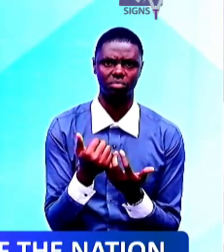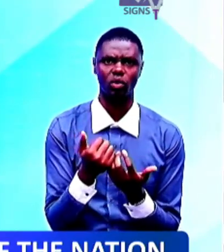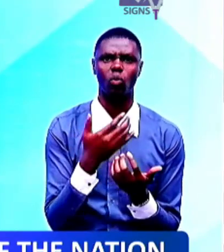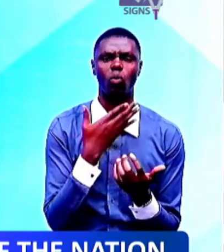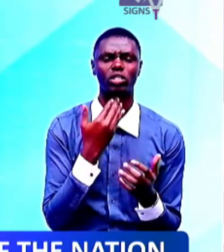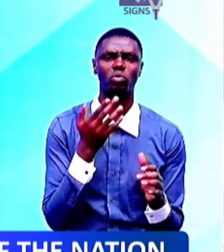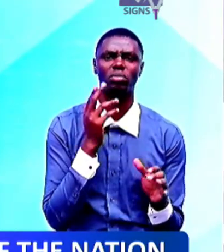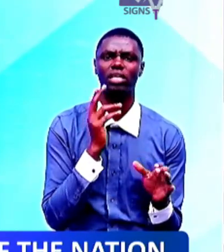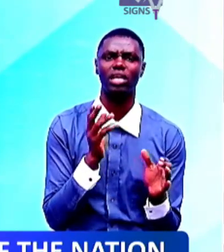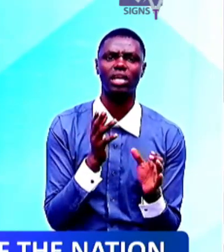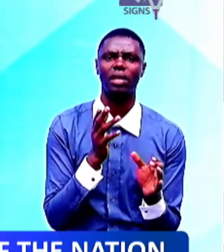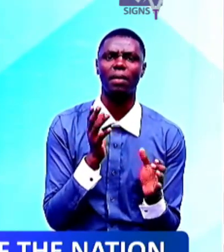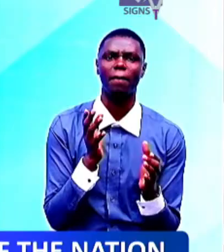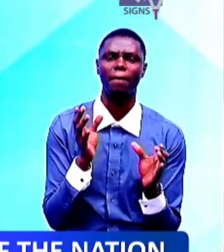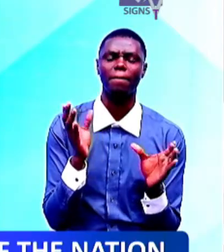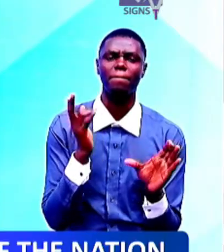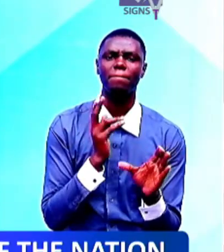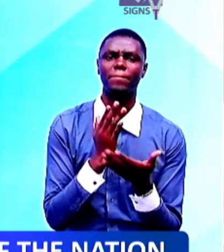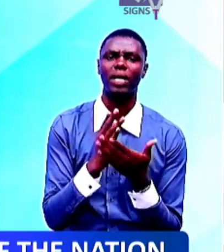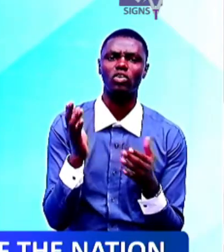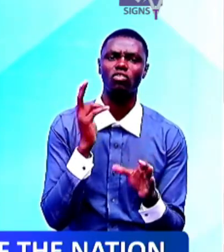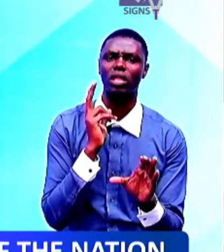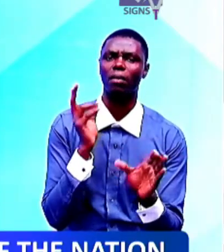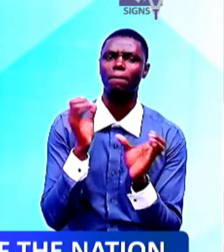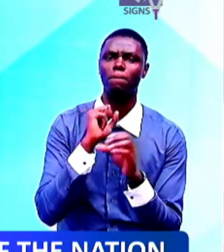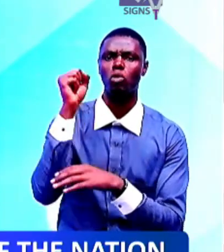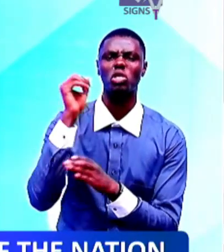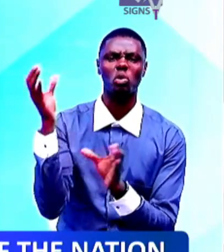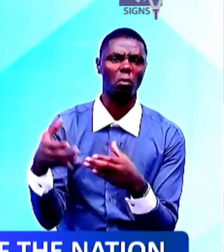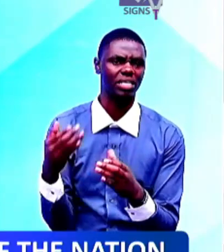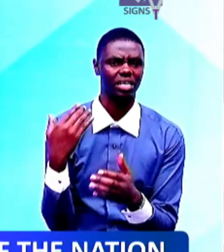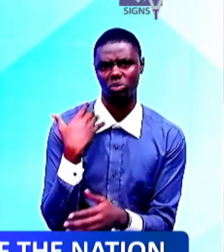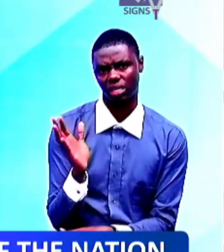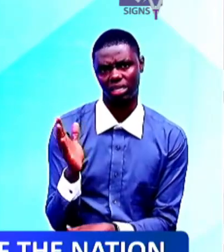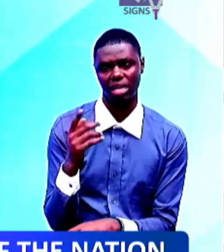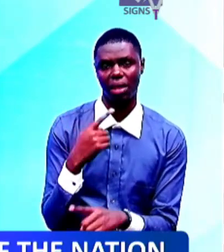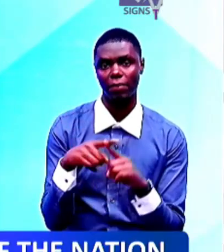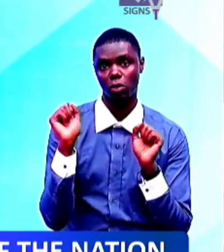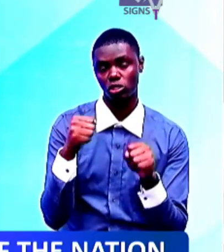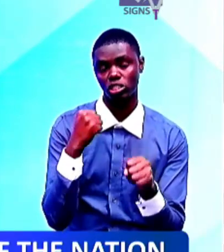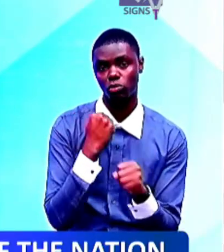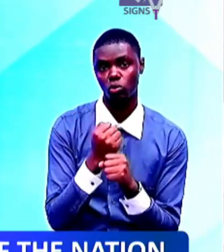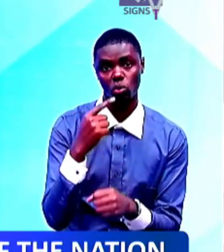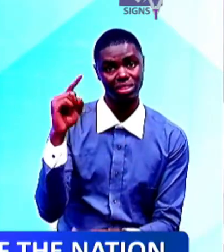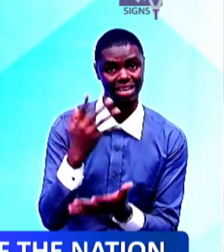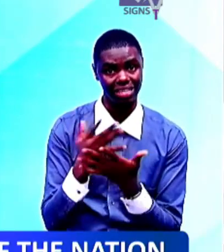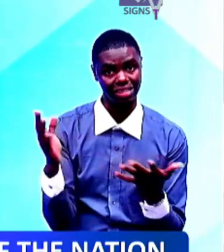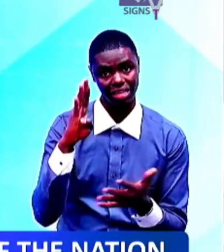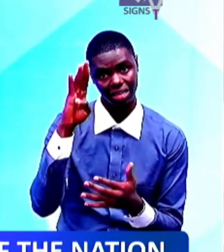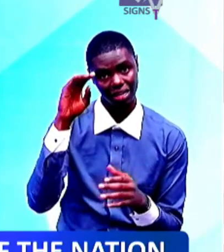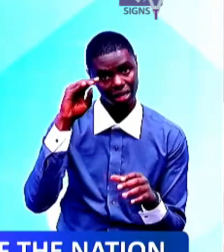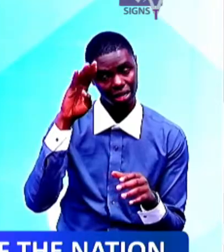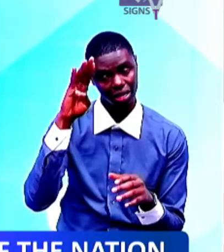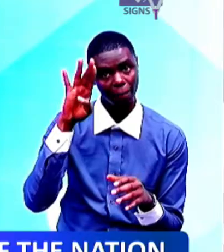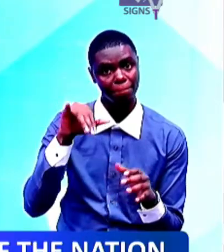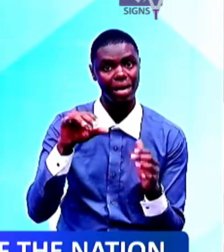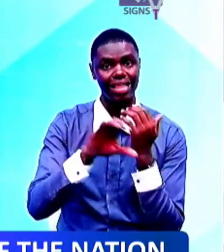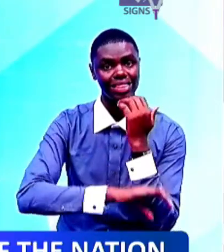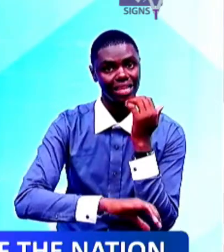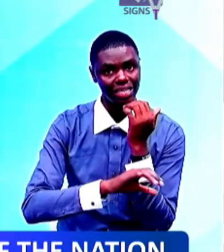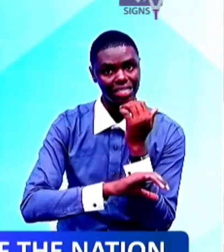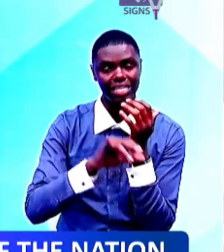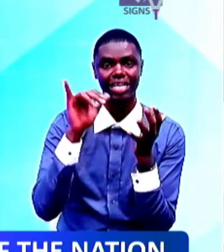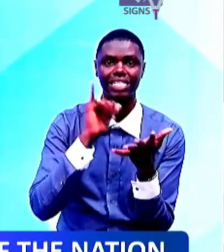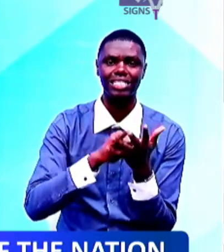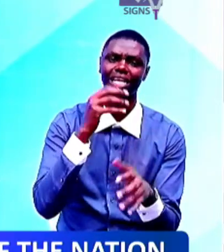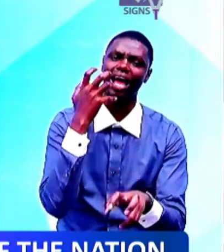of political parties. But even as we do not like to be a part of political parties, can you do what is right by the country? Mr. Oyola, is that hard to